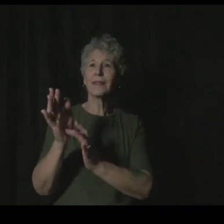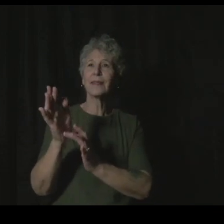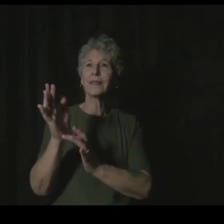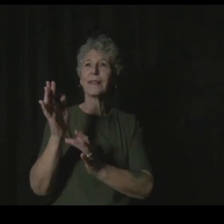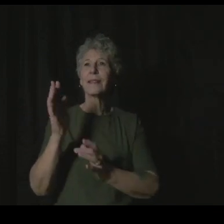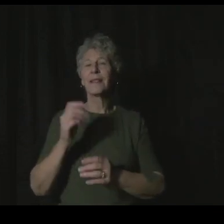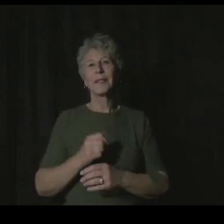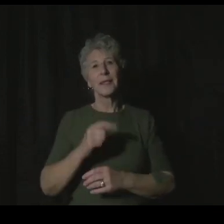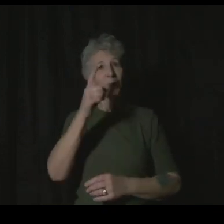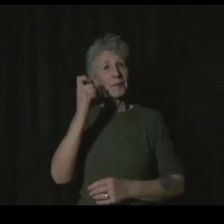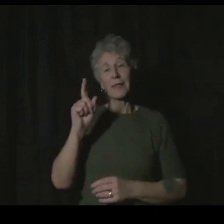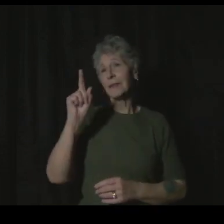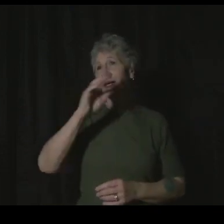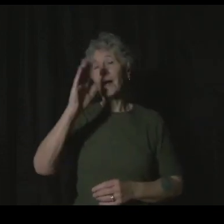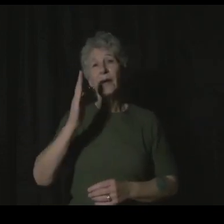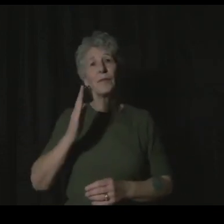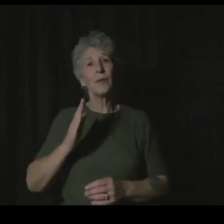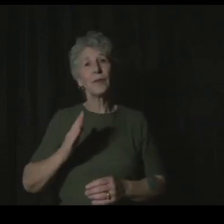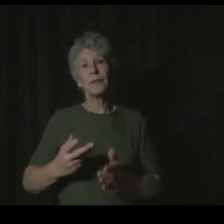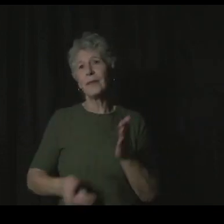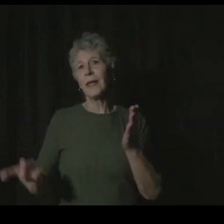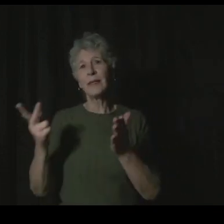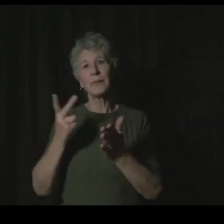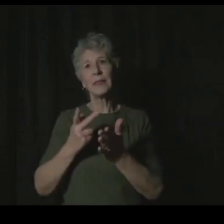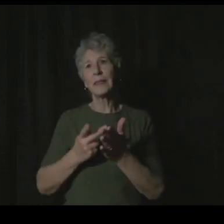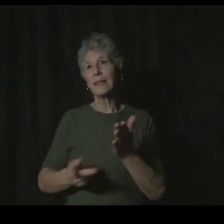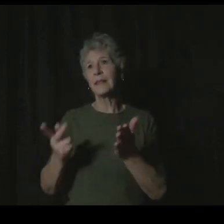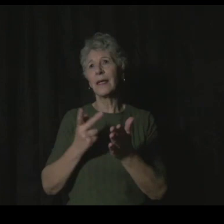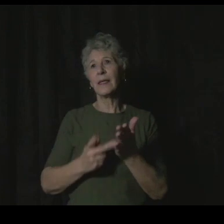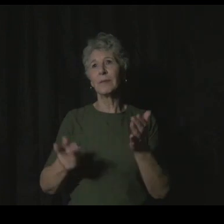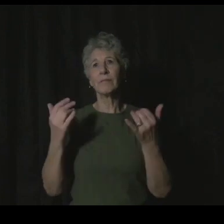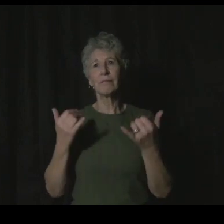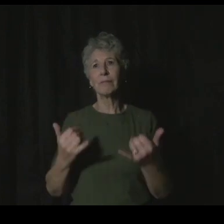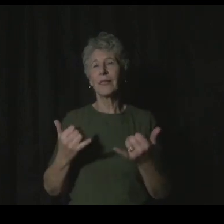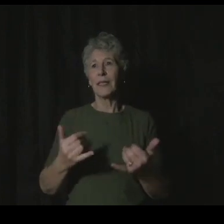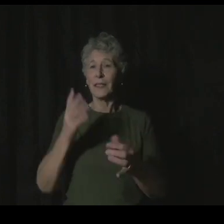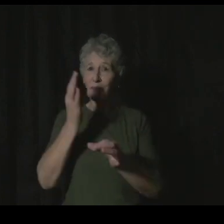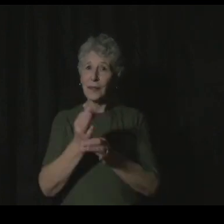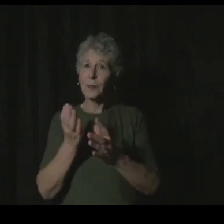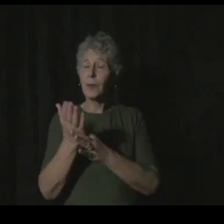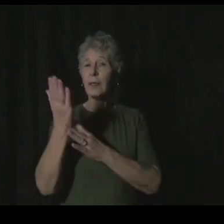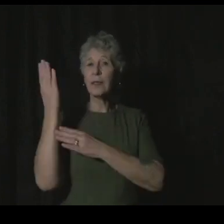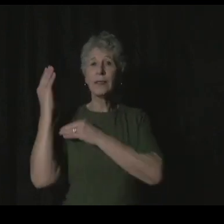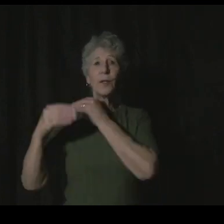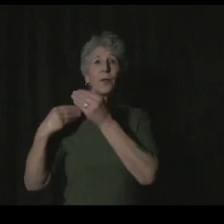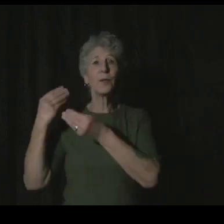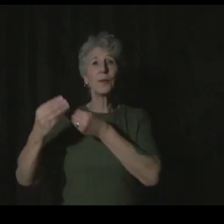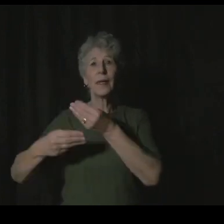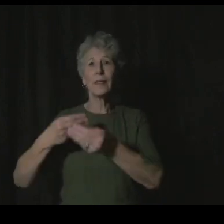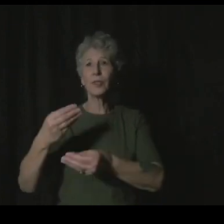Jesus. He's never let me down. He's faithful through